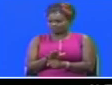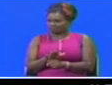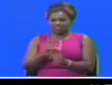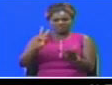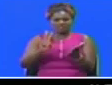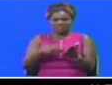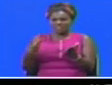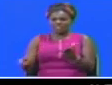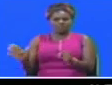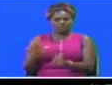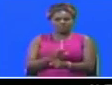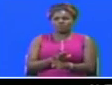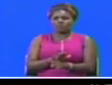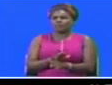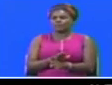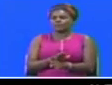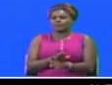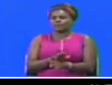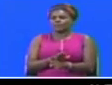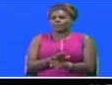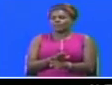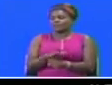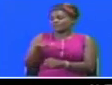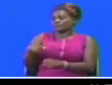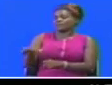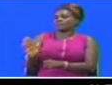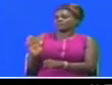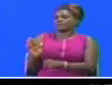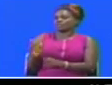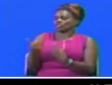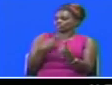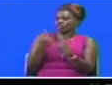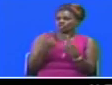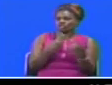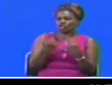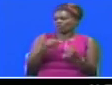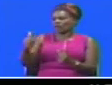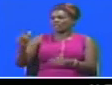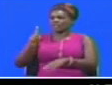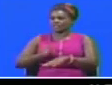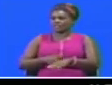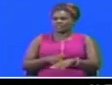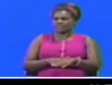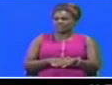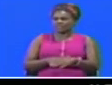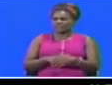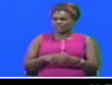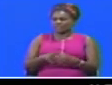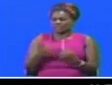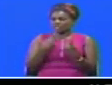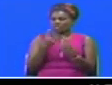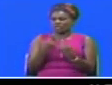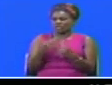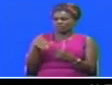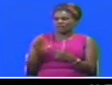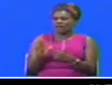failed. So, for them to have been talking every other time and issuing statements that